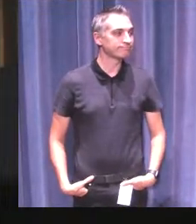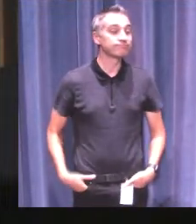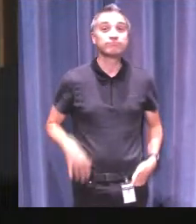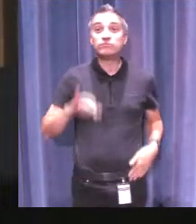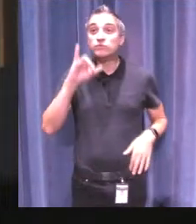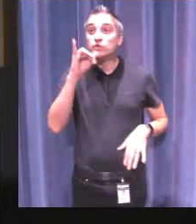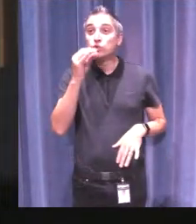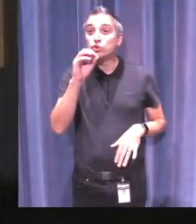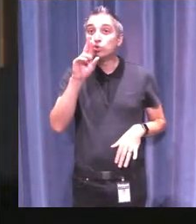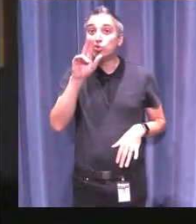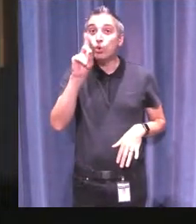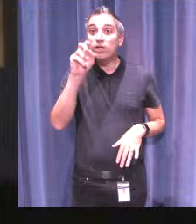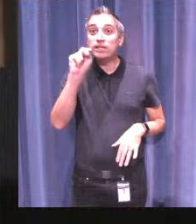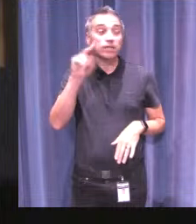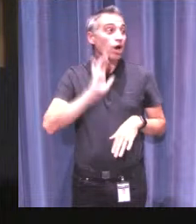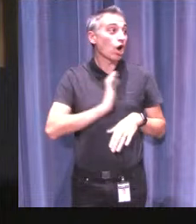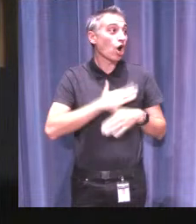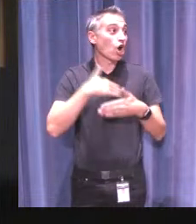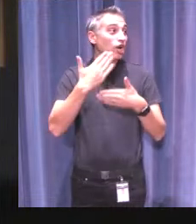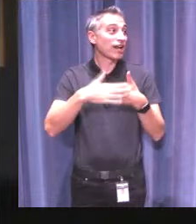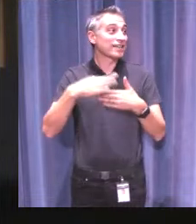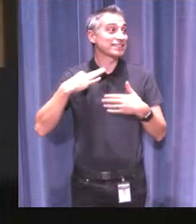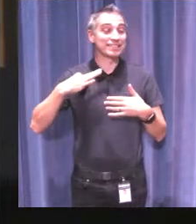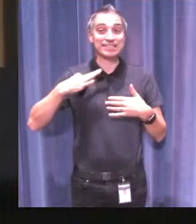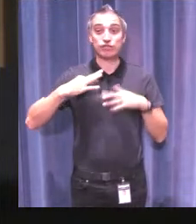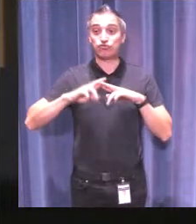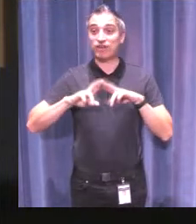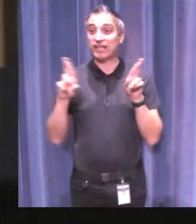Jordan, is our next candidate ready?